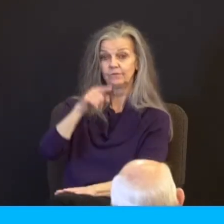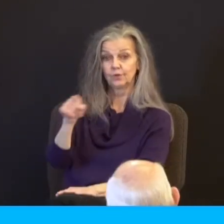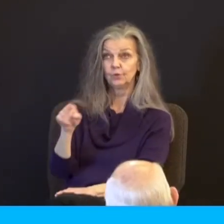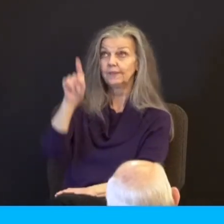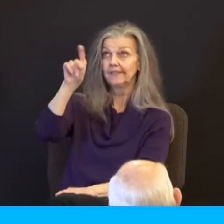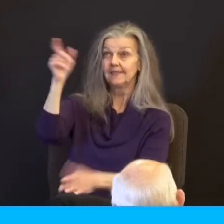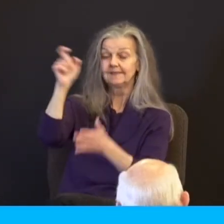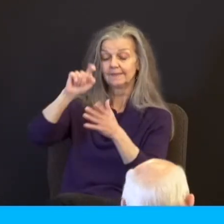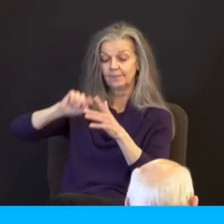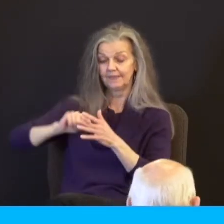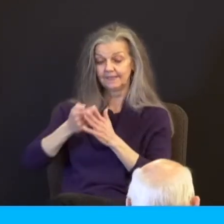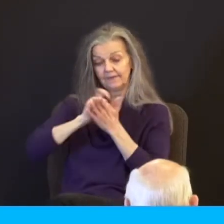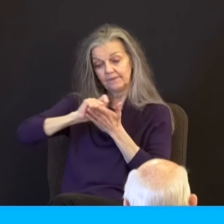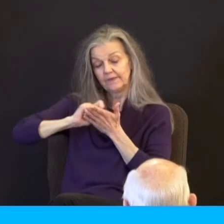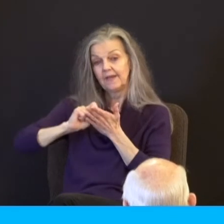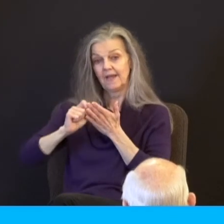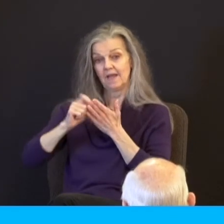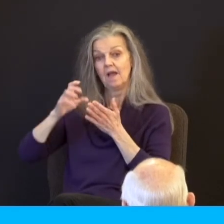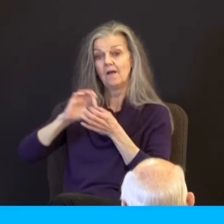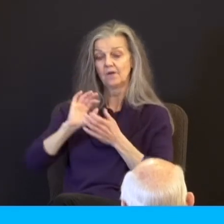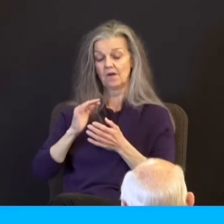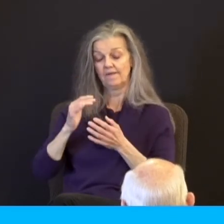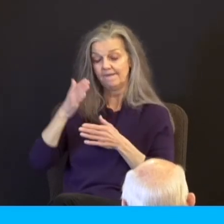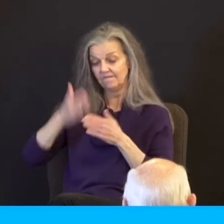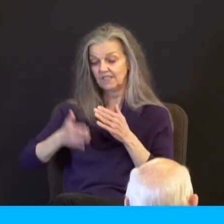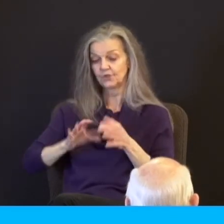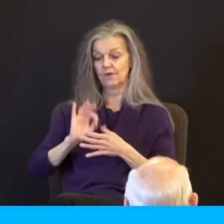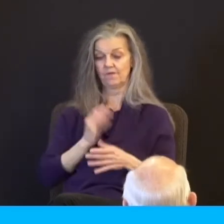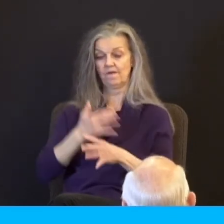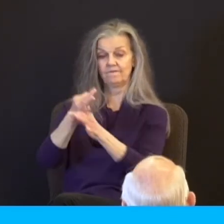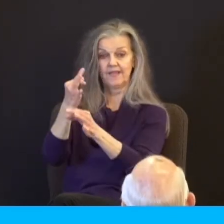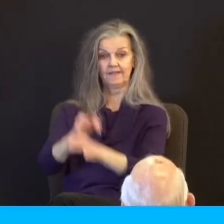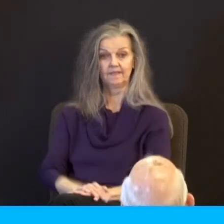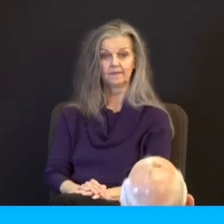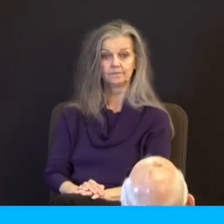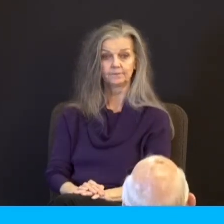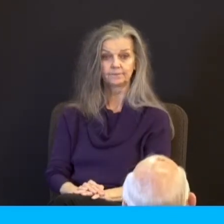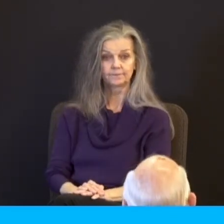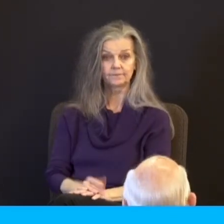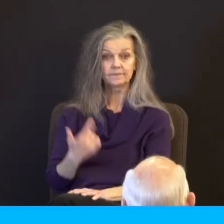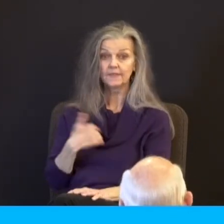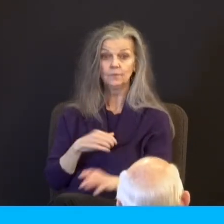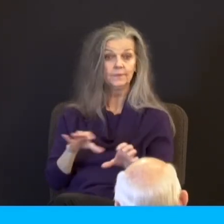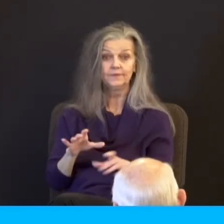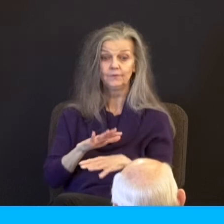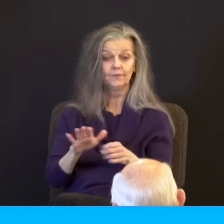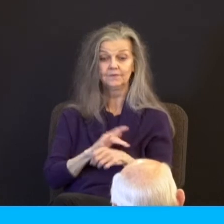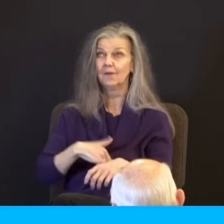the author and the finisher of our faith. And what do we do the whole time? Oh, God, what are